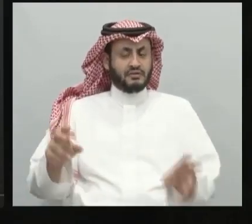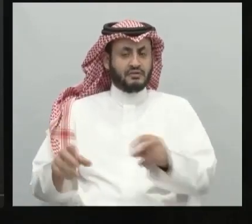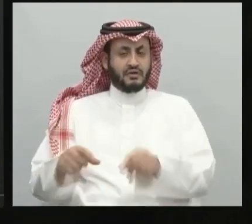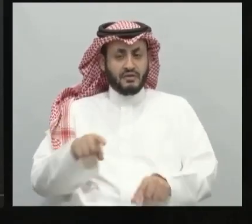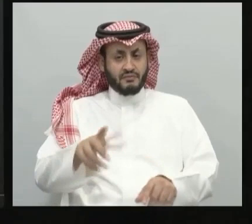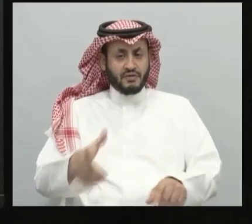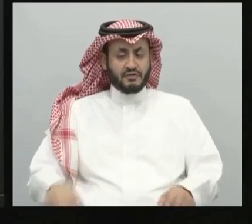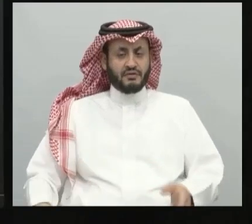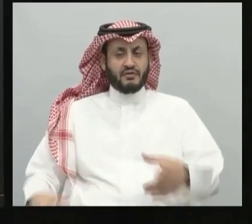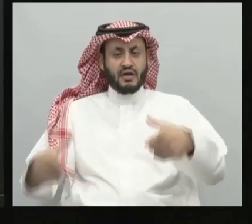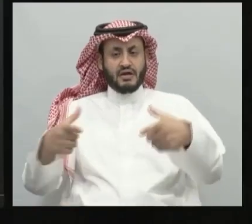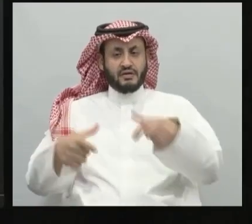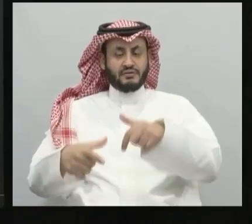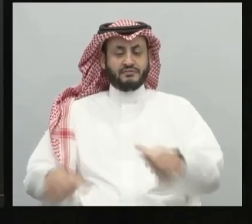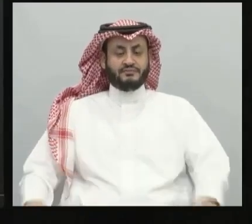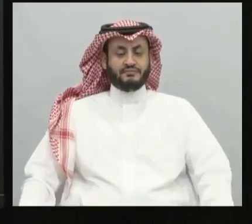capital city, Caracas.